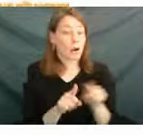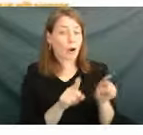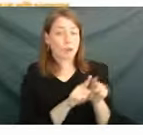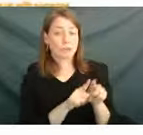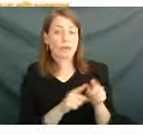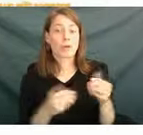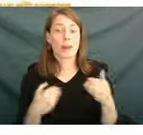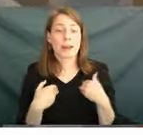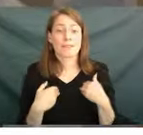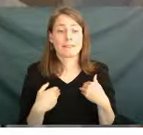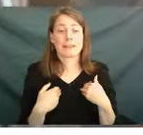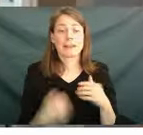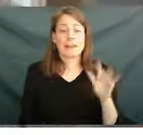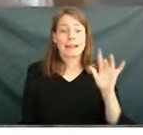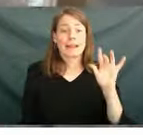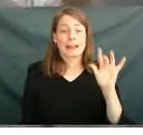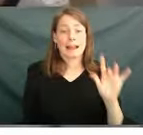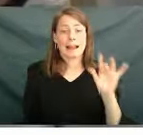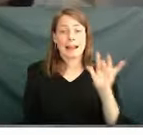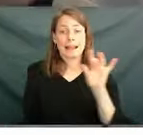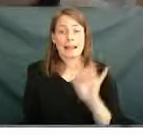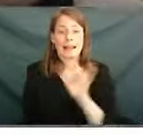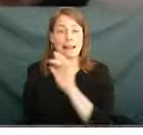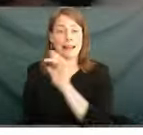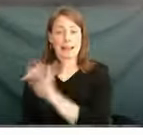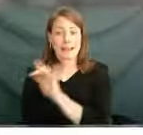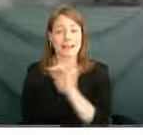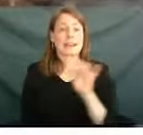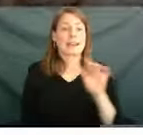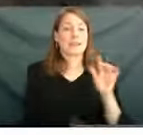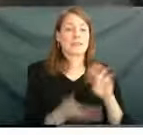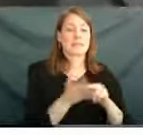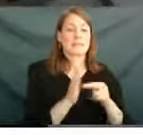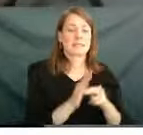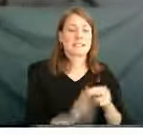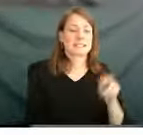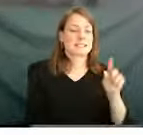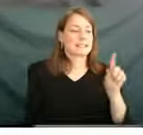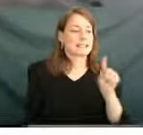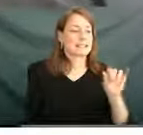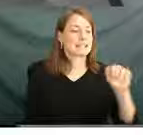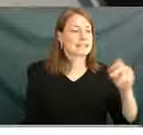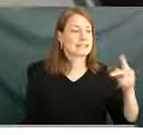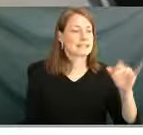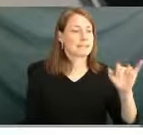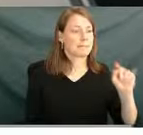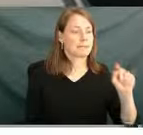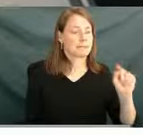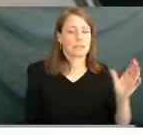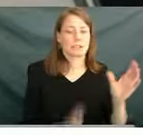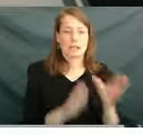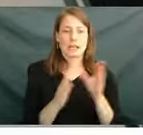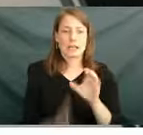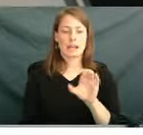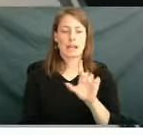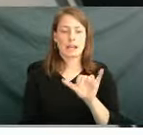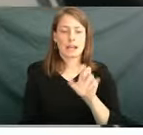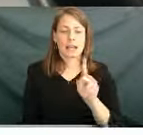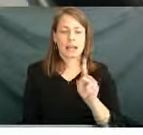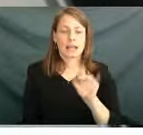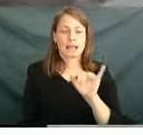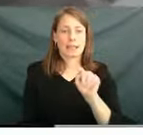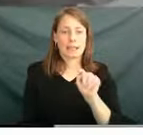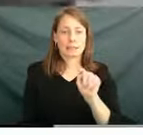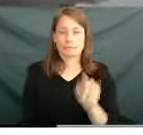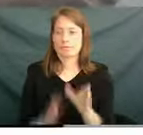it. The first thing that a teacher needs to do if a child's reported bullying via a mobile phone is to tell them that they've done the